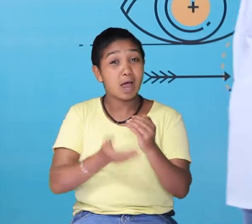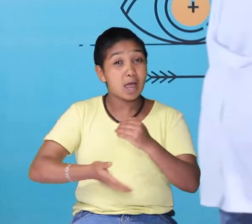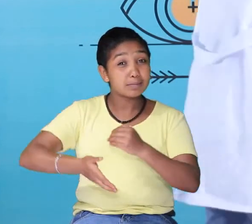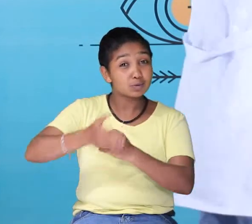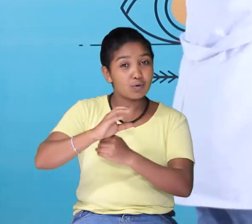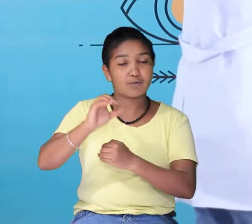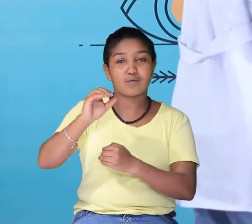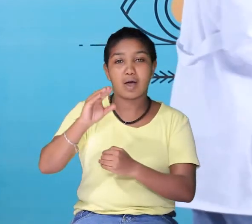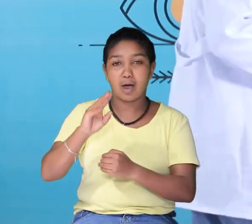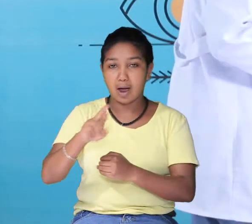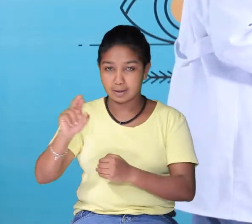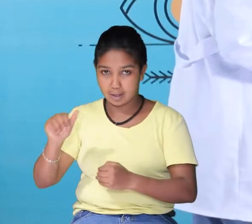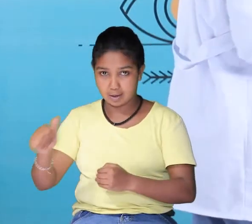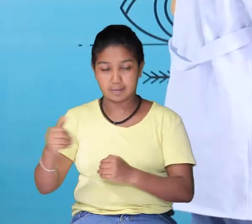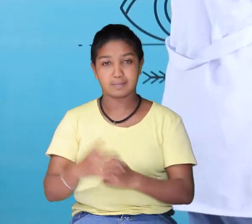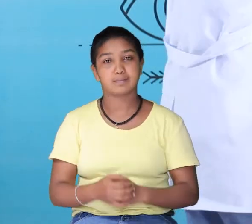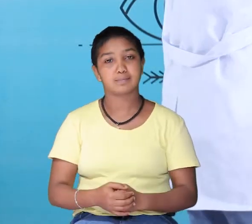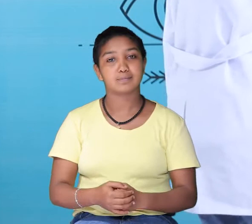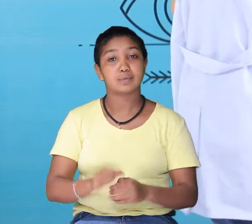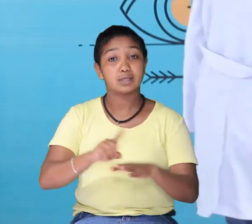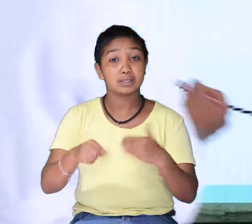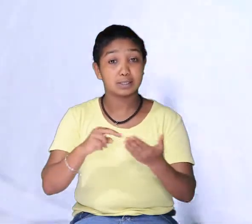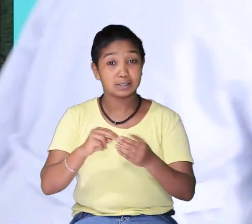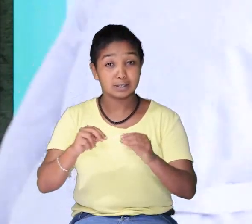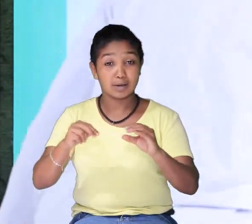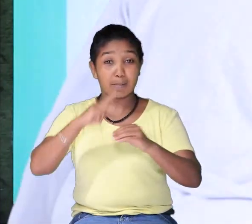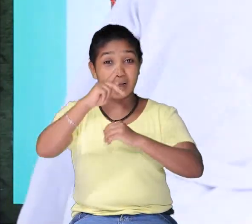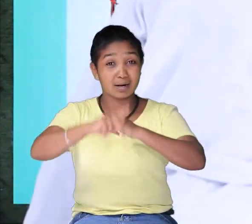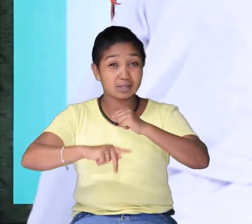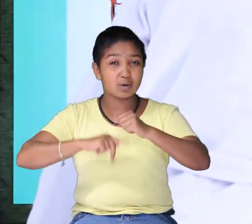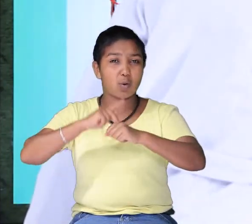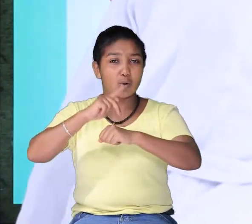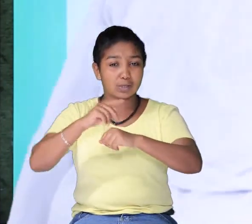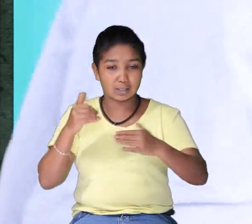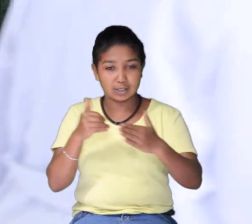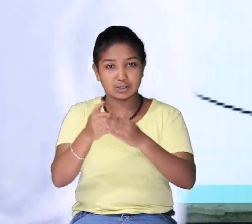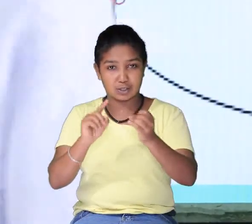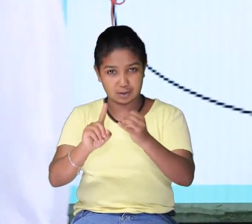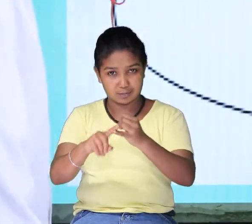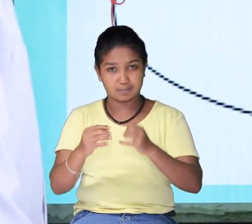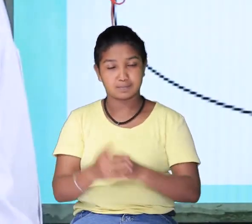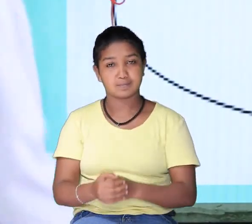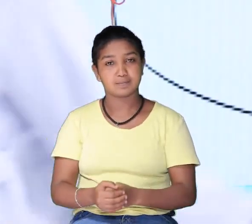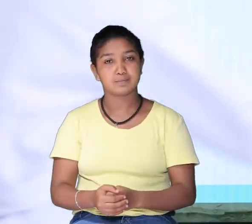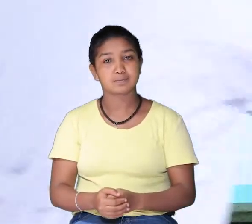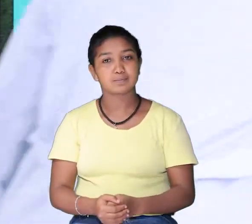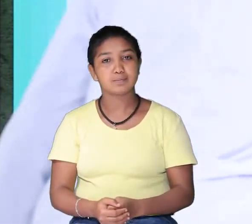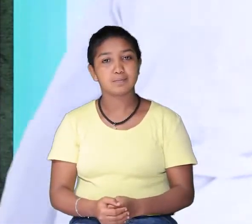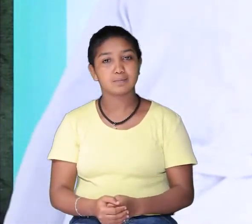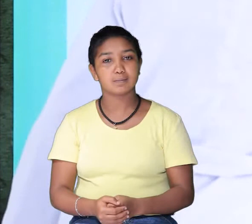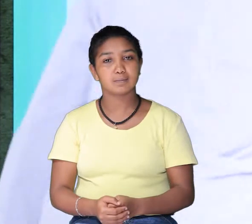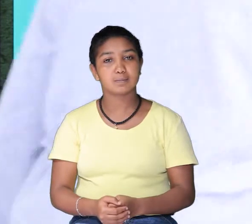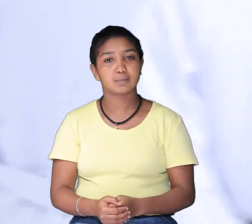Ra. 8 times that of Ra. So this planet tends to rotate and reach here. somewhere here.